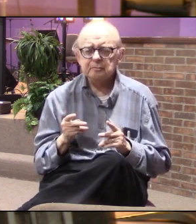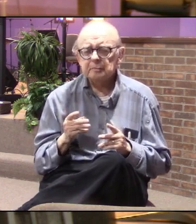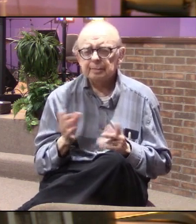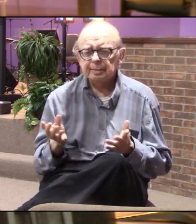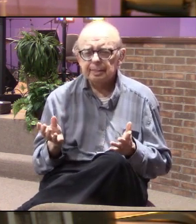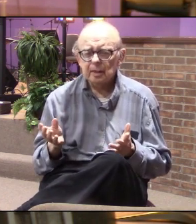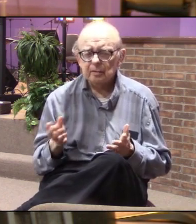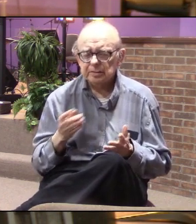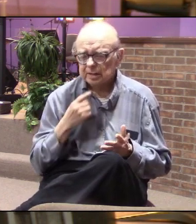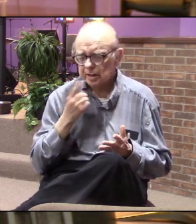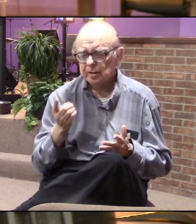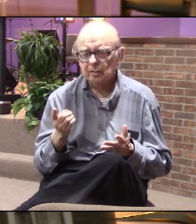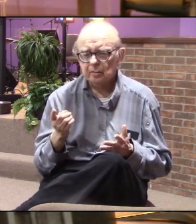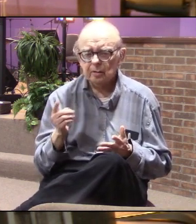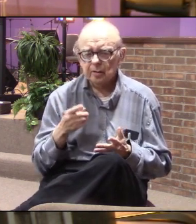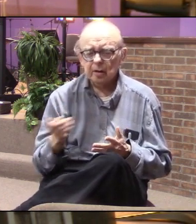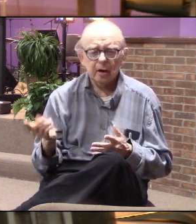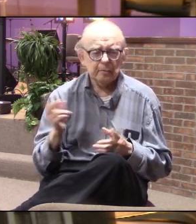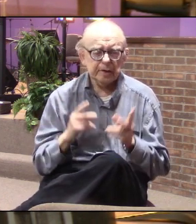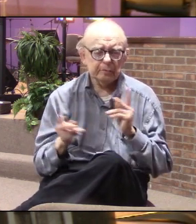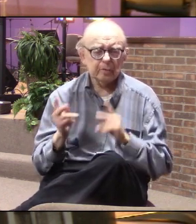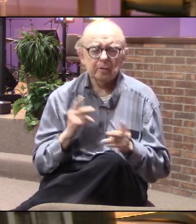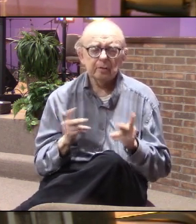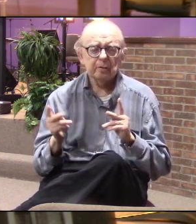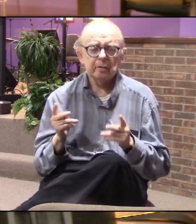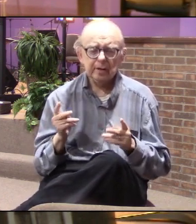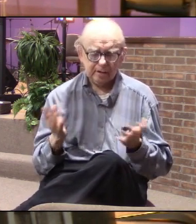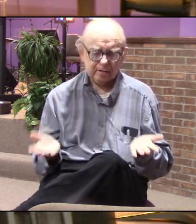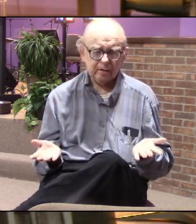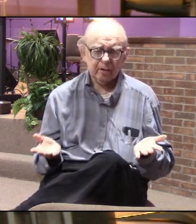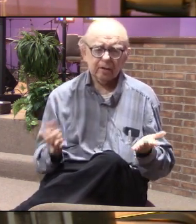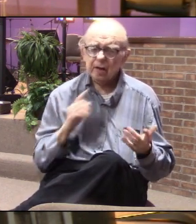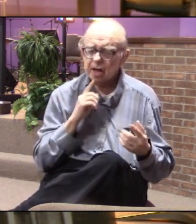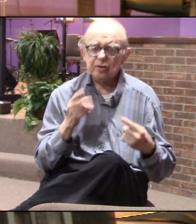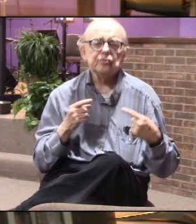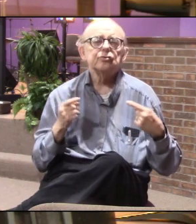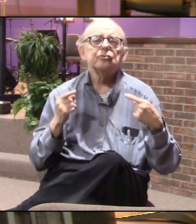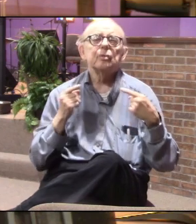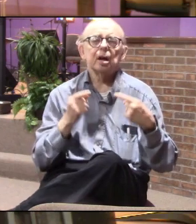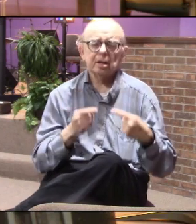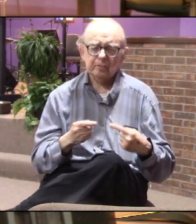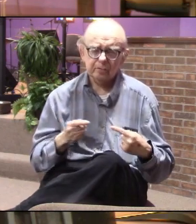And let me tell you, there are people here that are struggling,